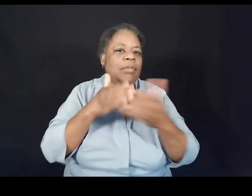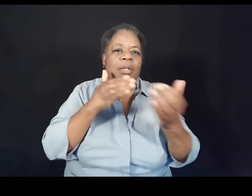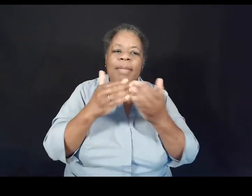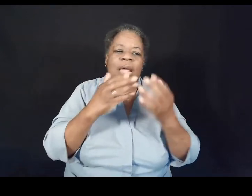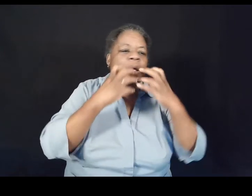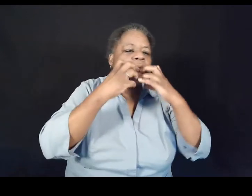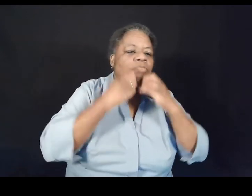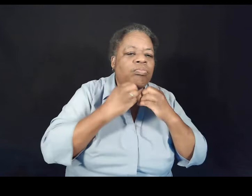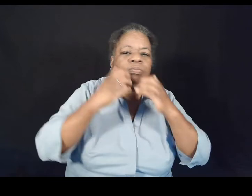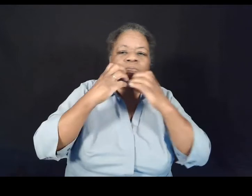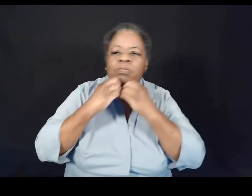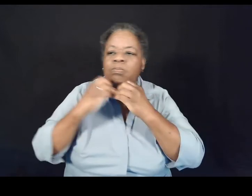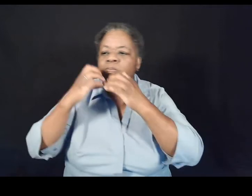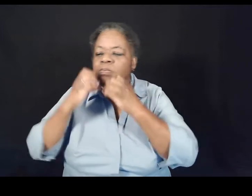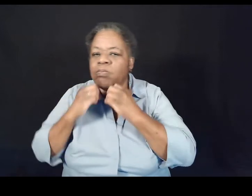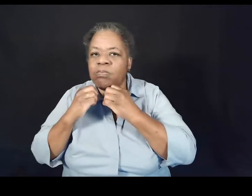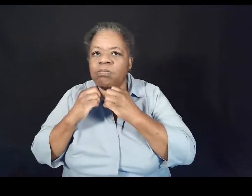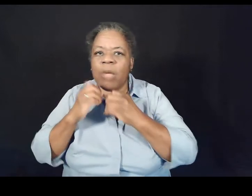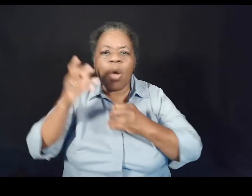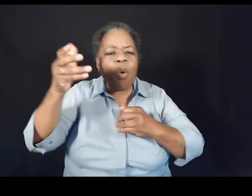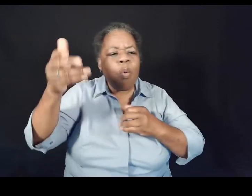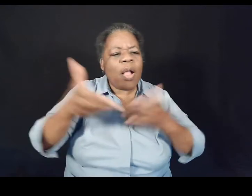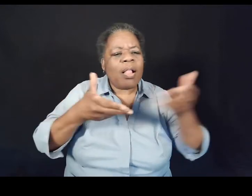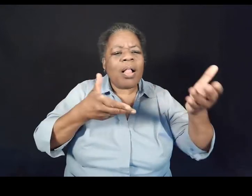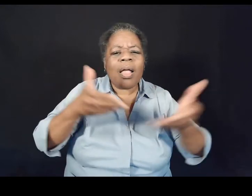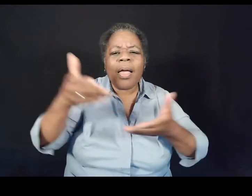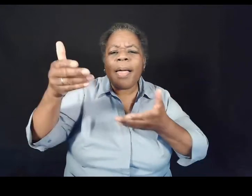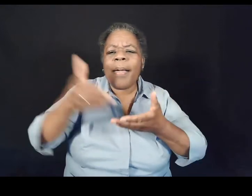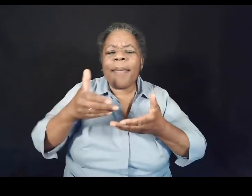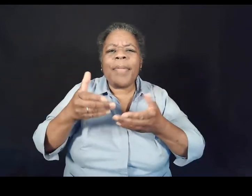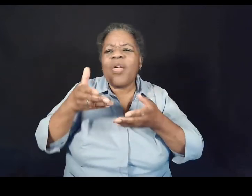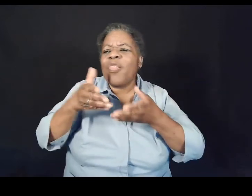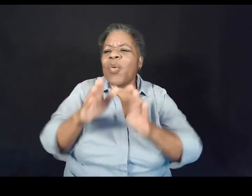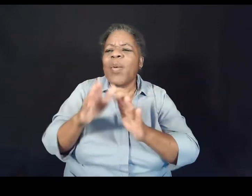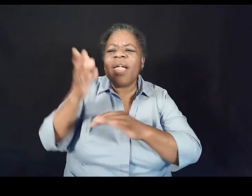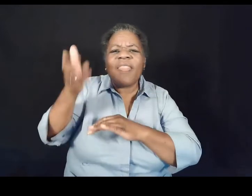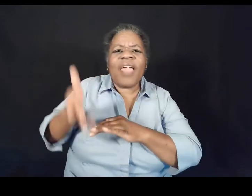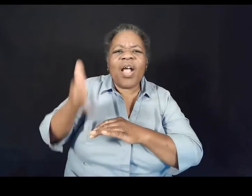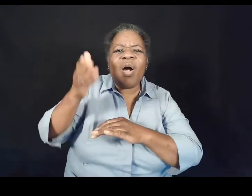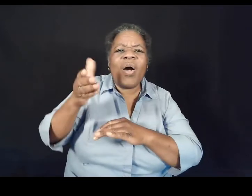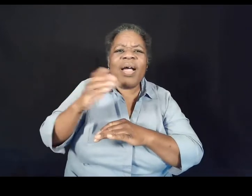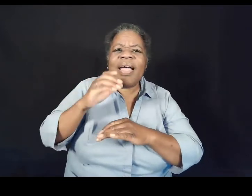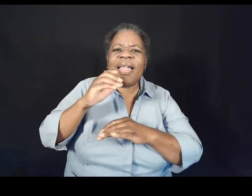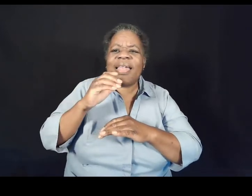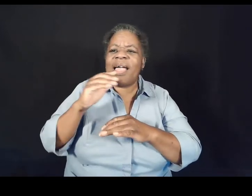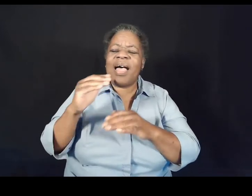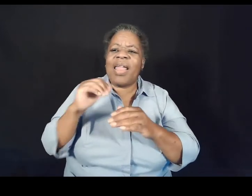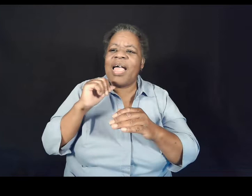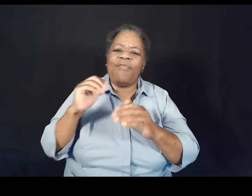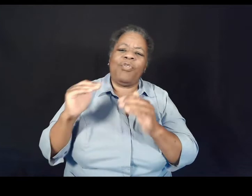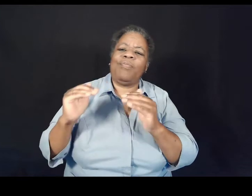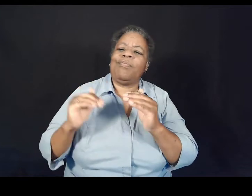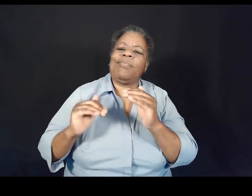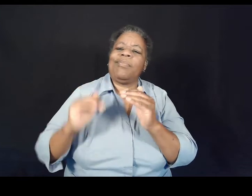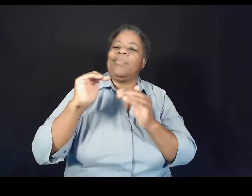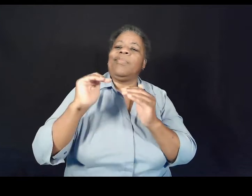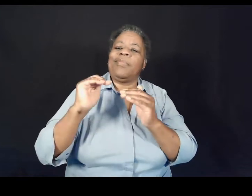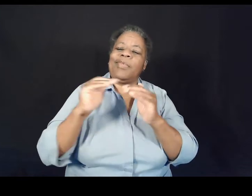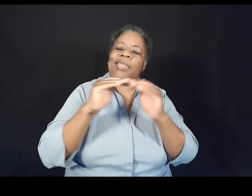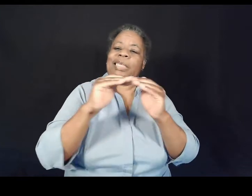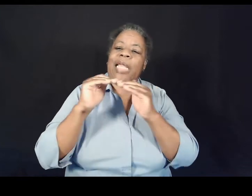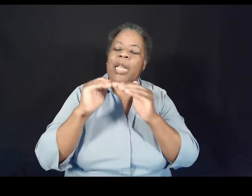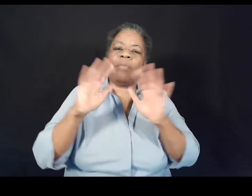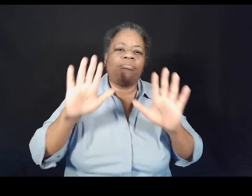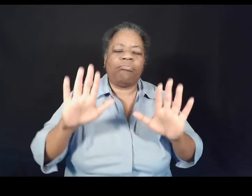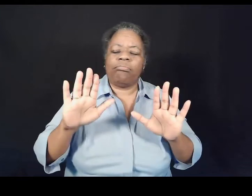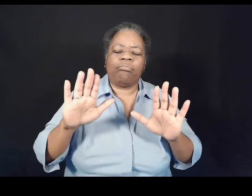It means we will welcome people just as they are. They don't have to meet any criteria to worship with us and to participate